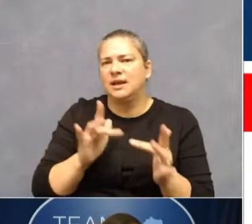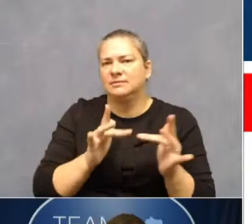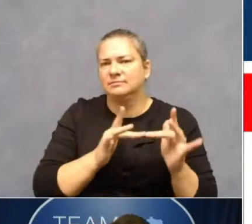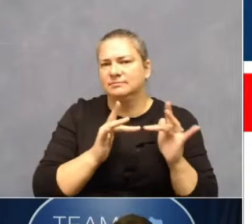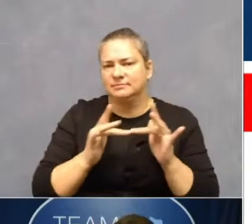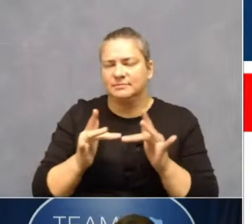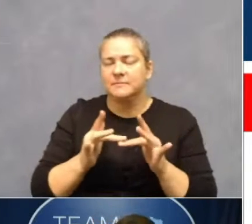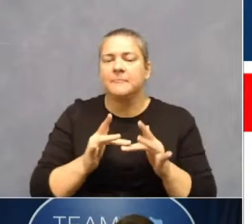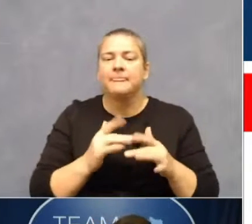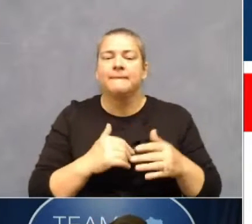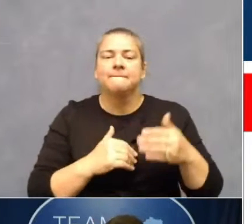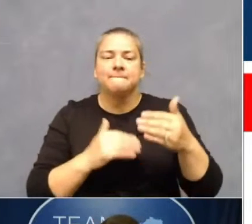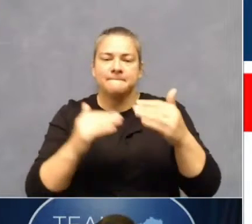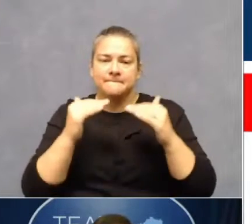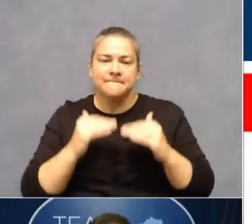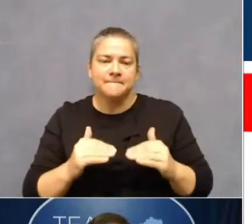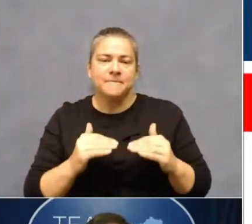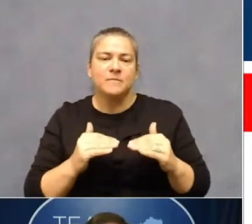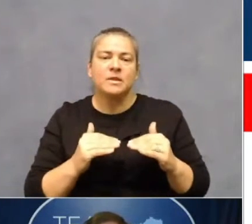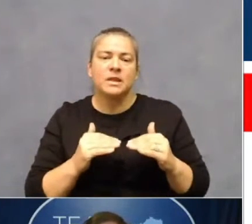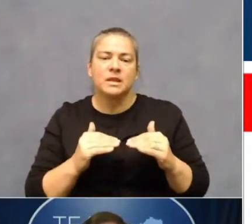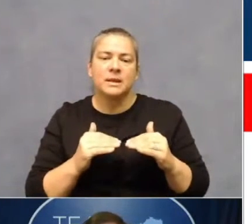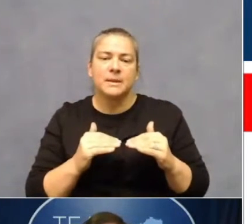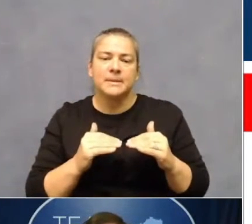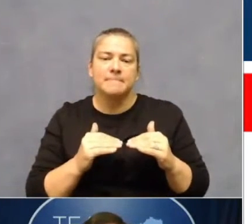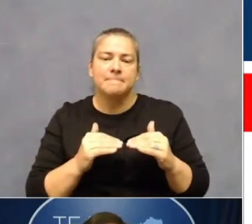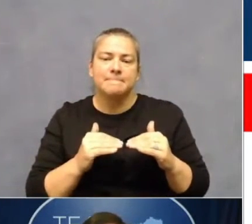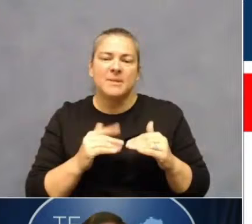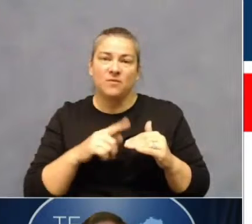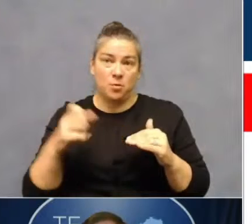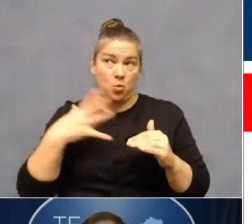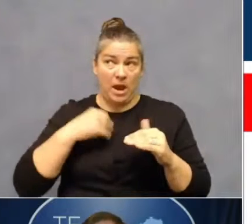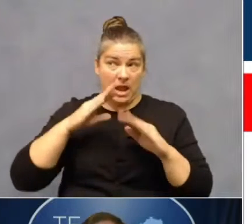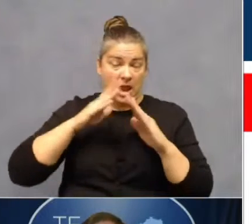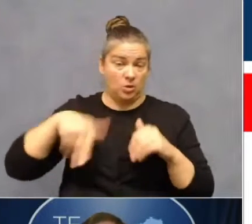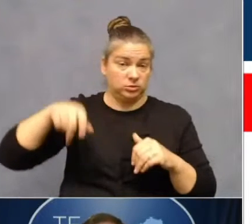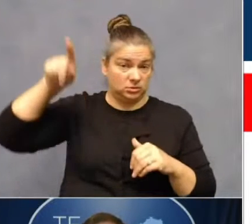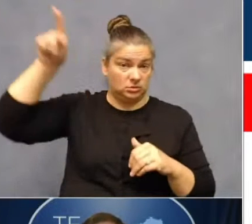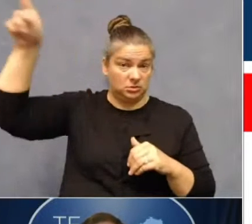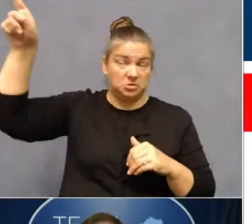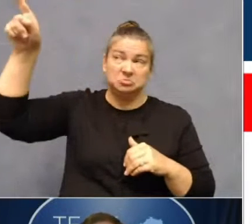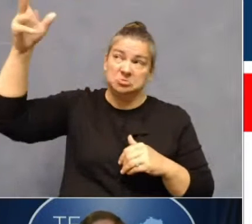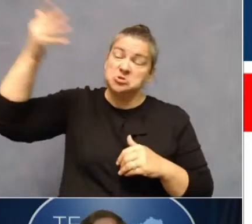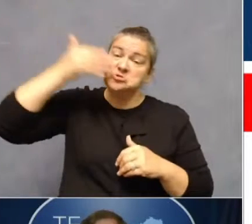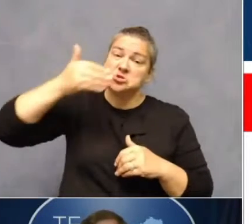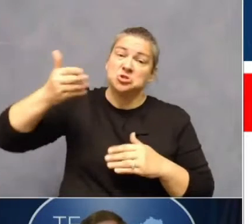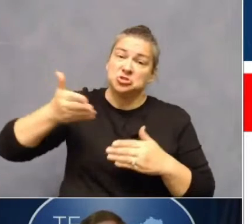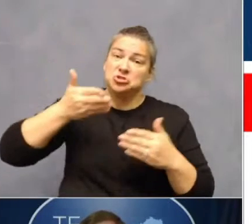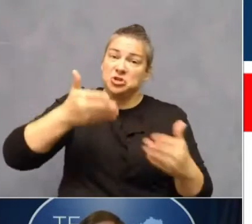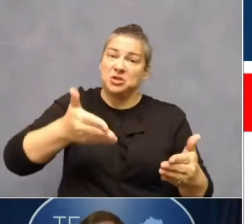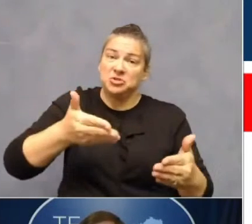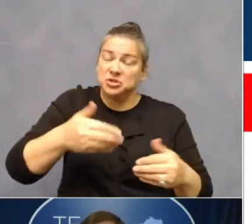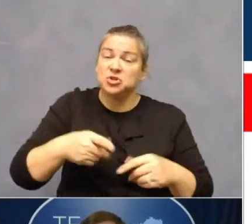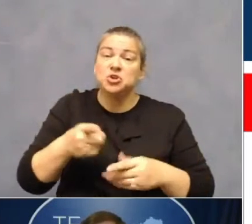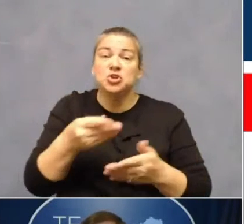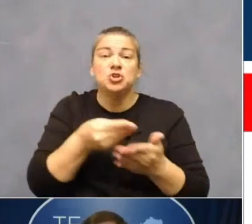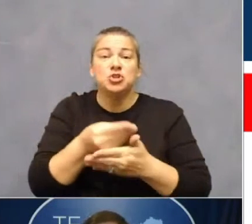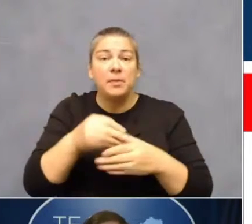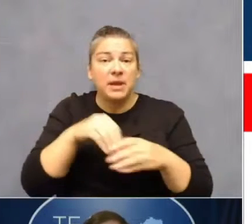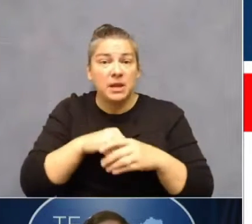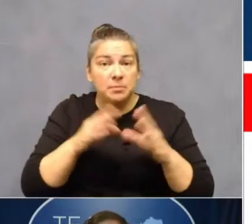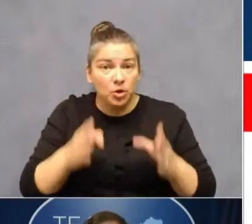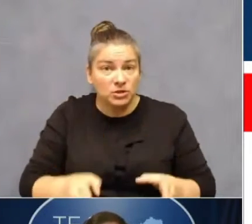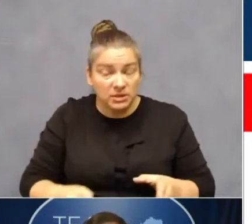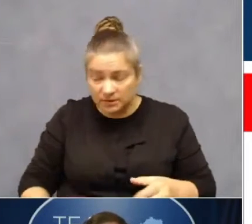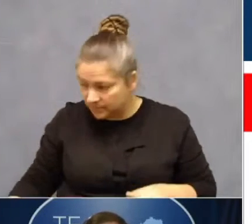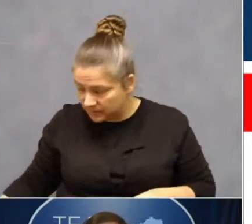that's critical, and it is from the White House. I thought it was a good suggestion. When you're going to shop in person, if